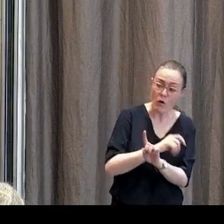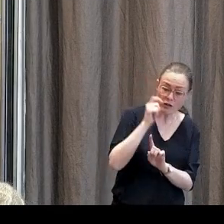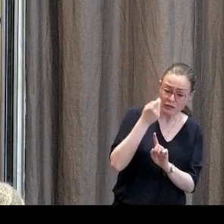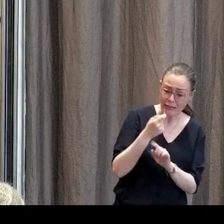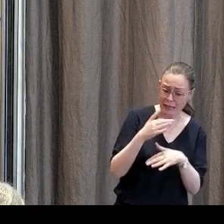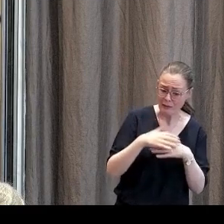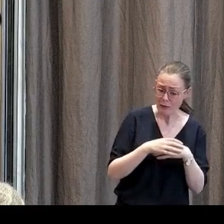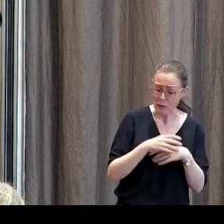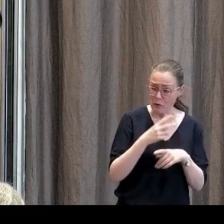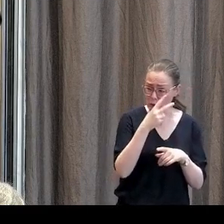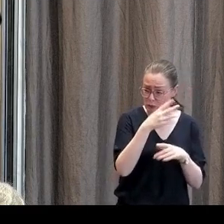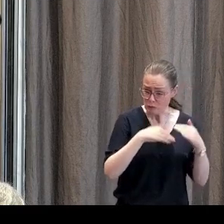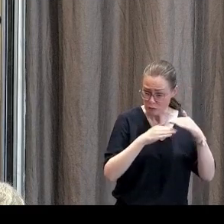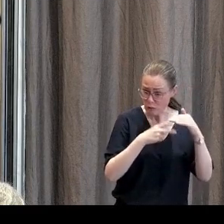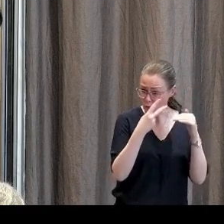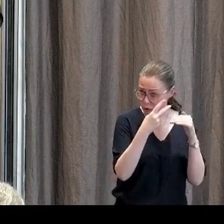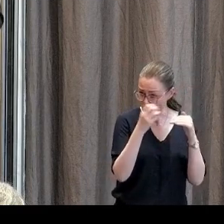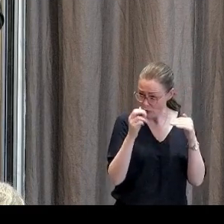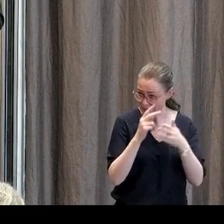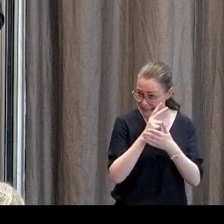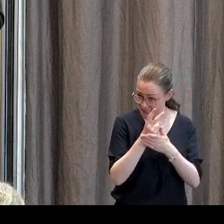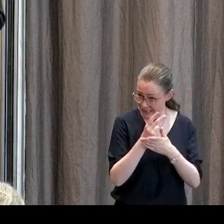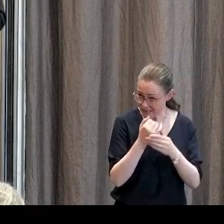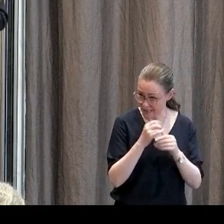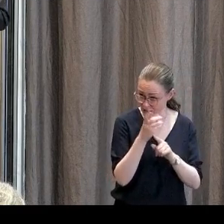nearly 200 seizures in their dog.